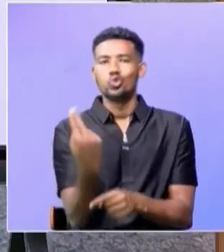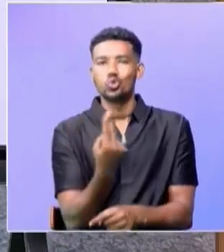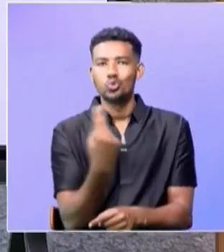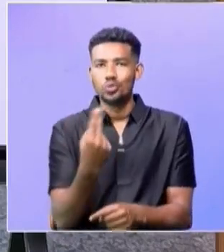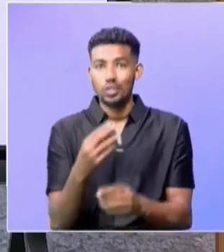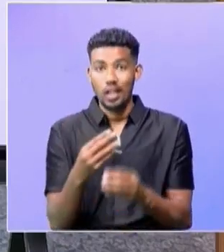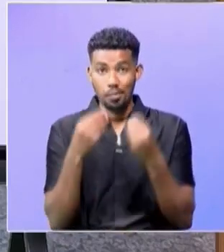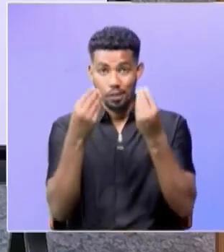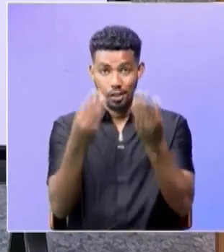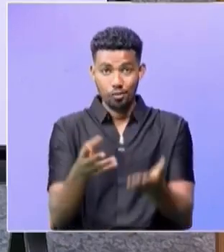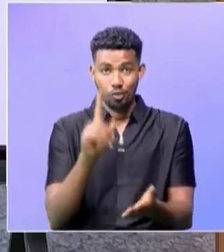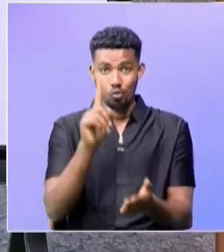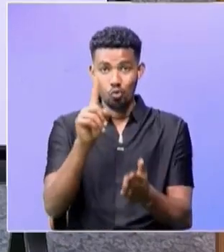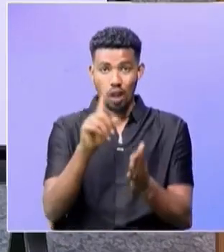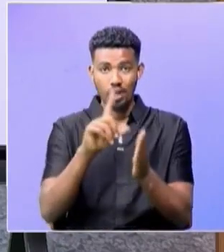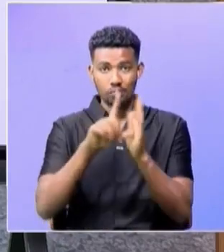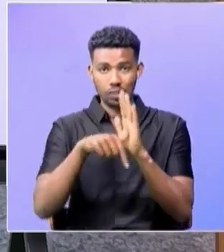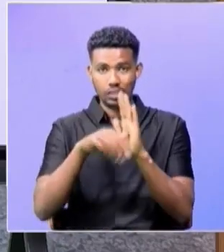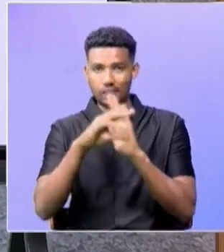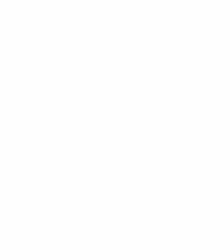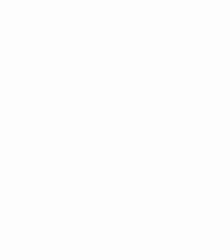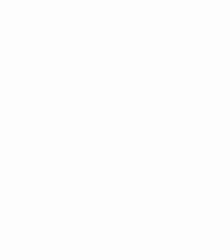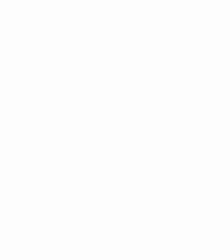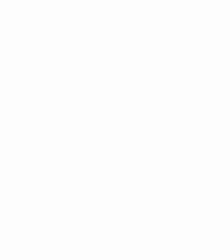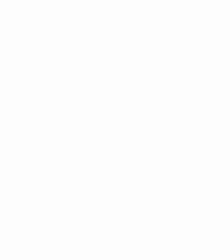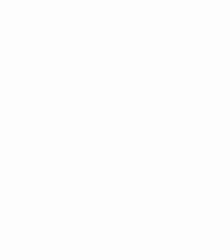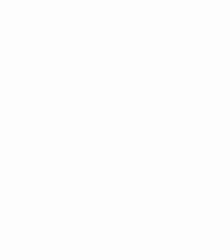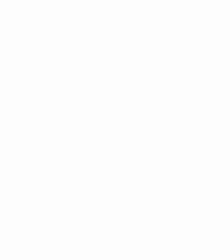me give you 1.5 minutes, and I will be back.